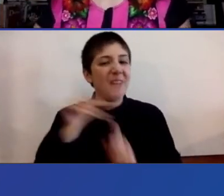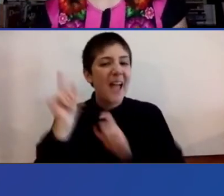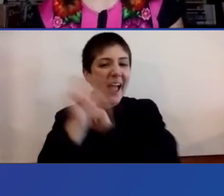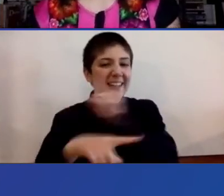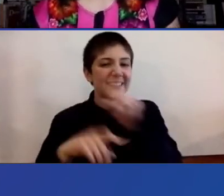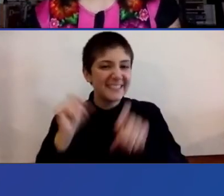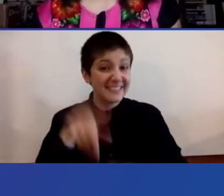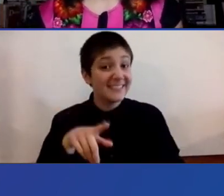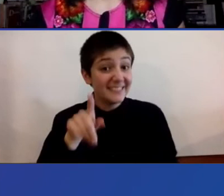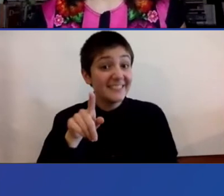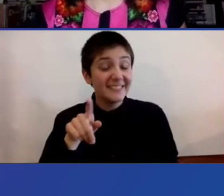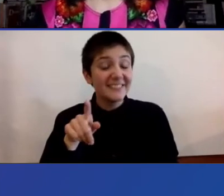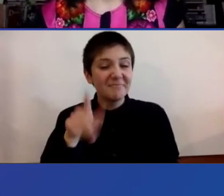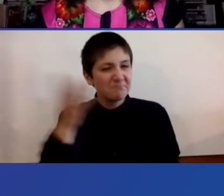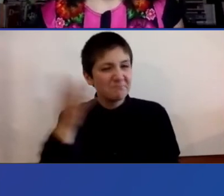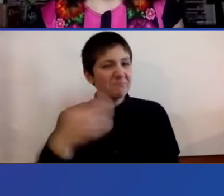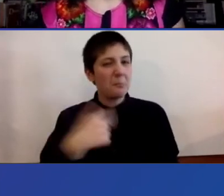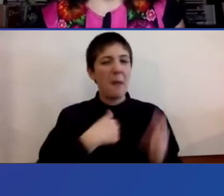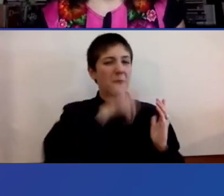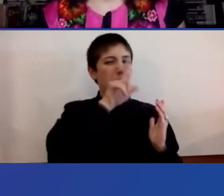see that there are some here.